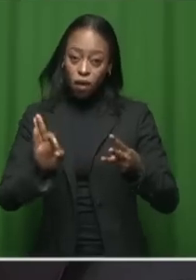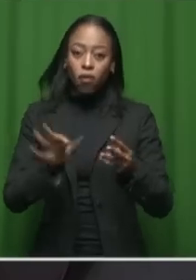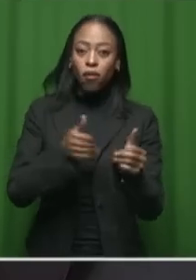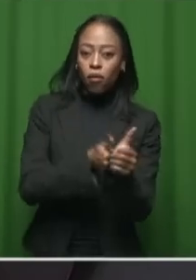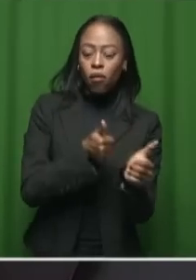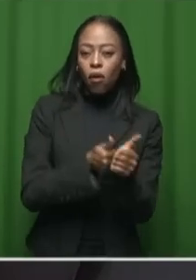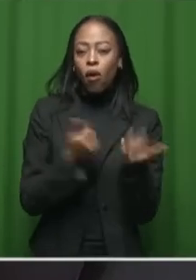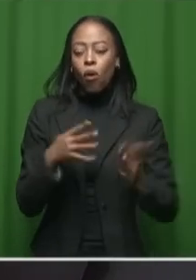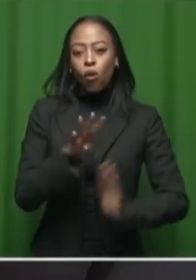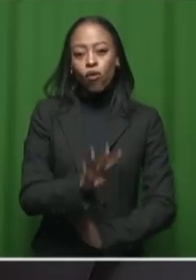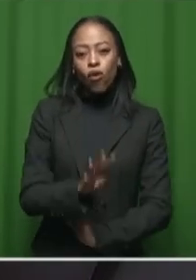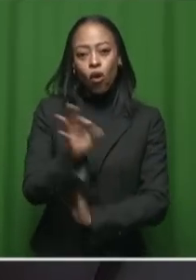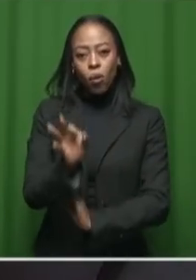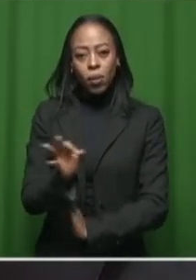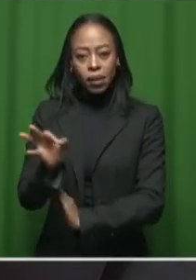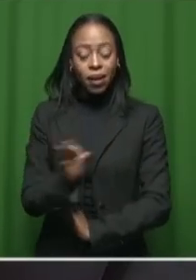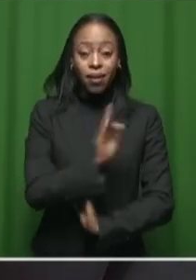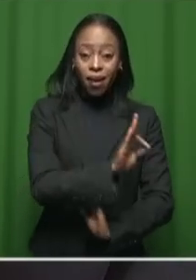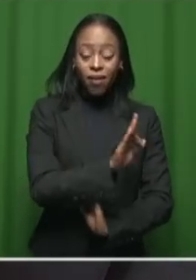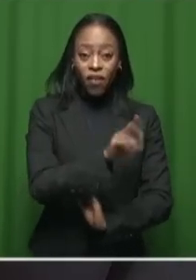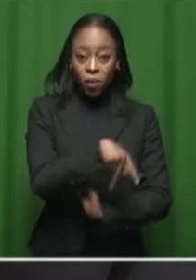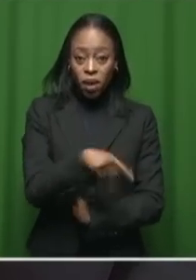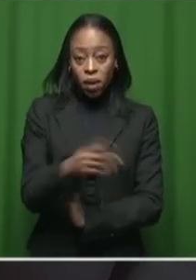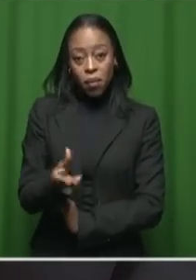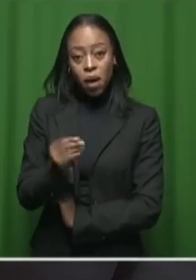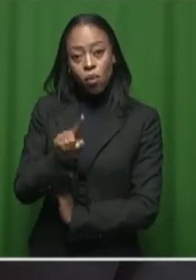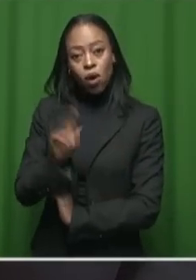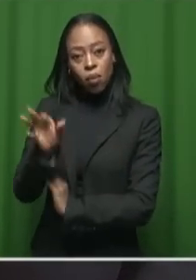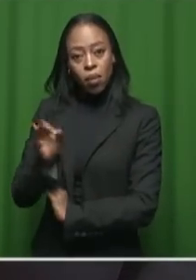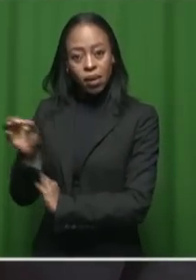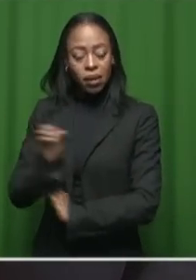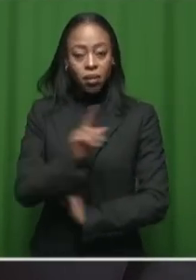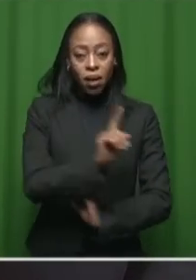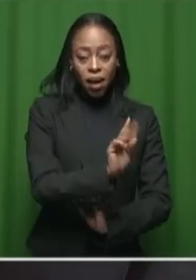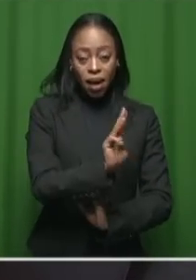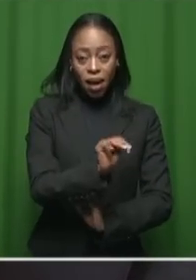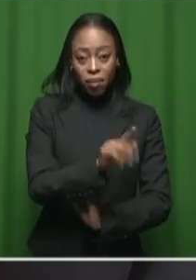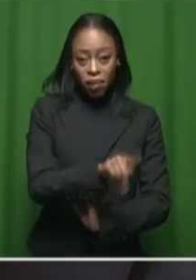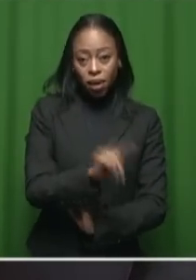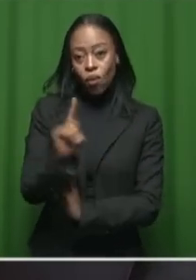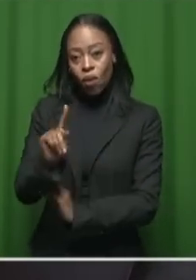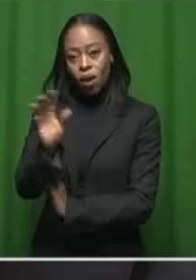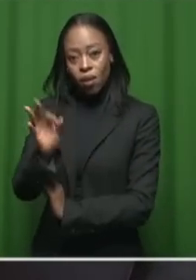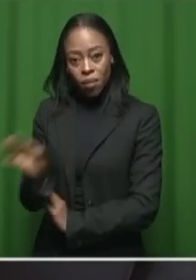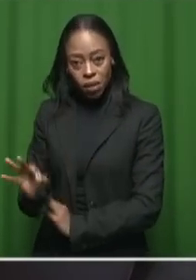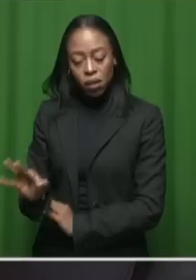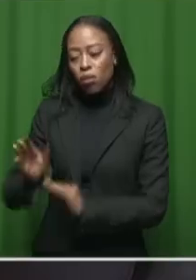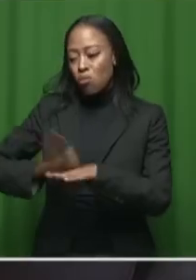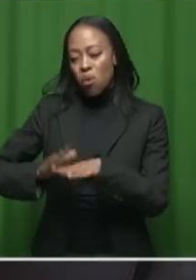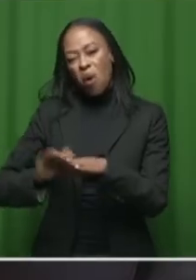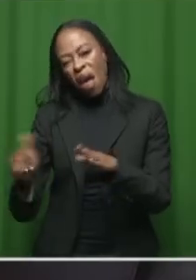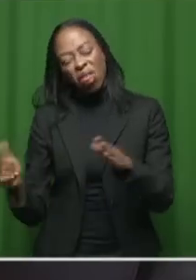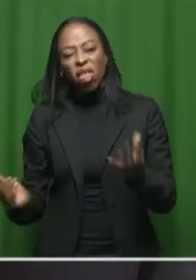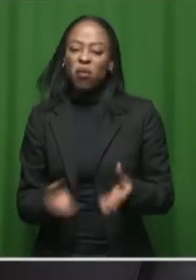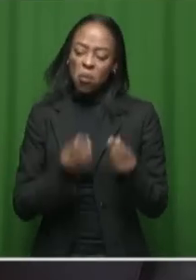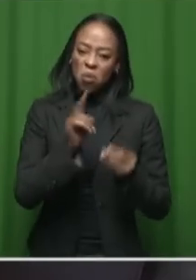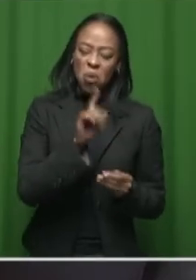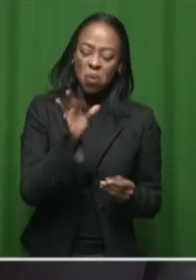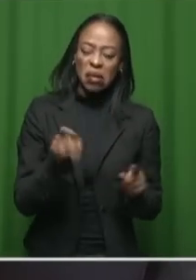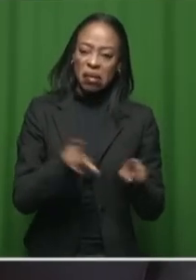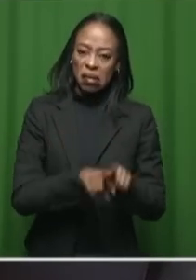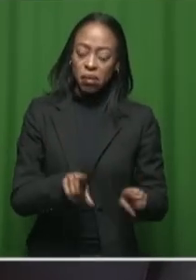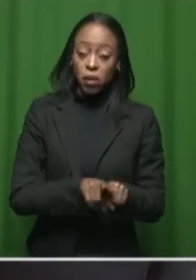at 4%, with the Freedom Front Plus at 1%, Umkhonto we Sizwe 1%, and all the other parties coming at 1%. And all